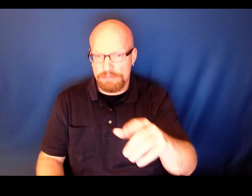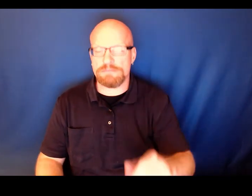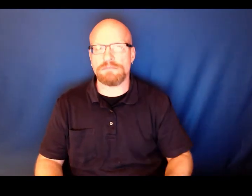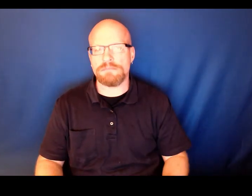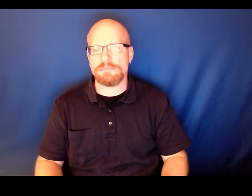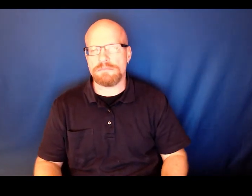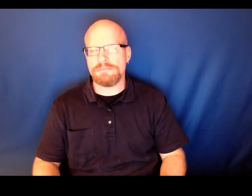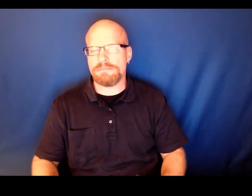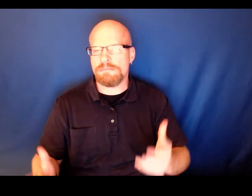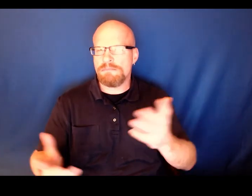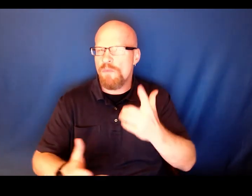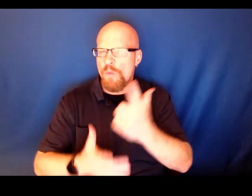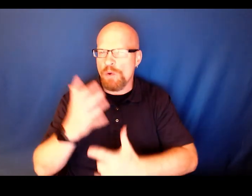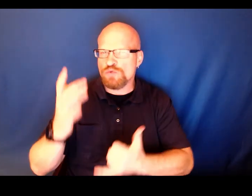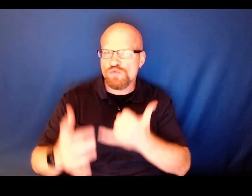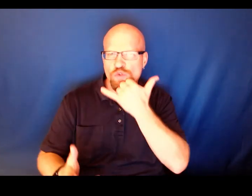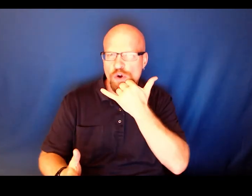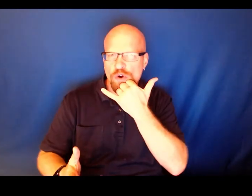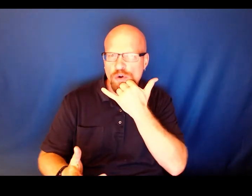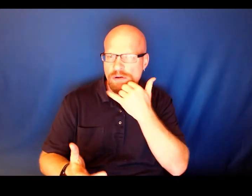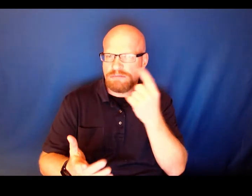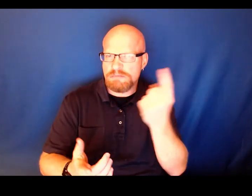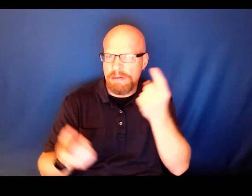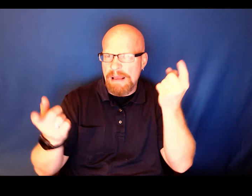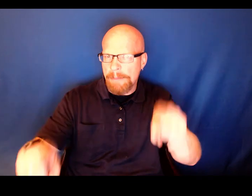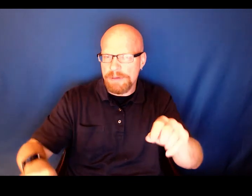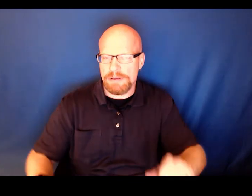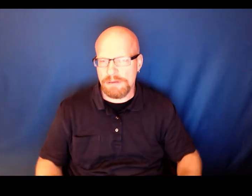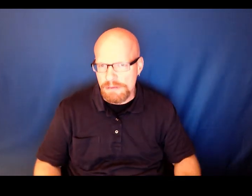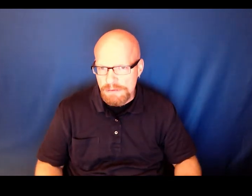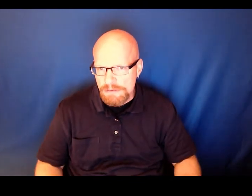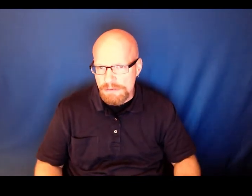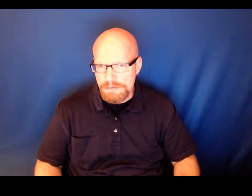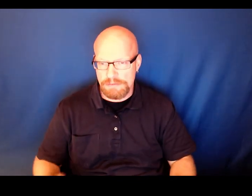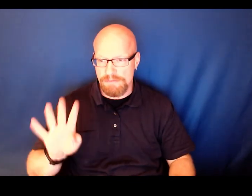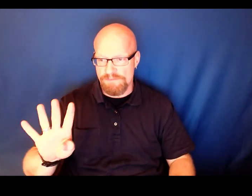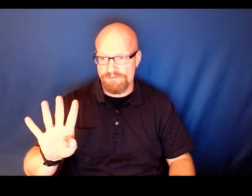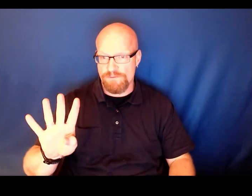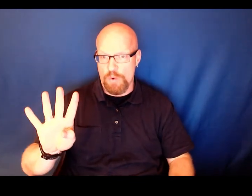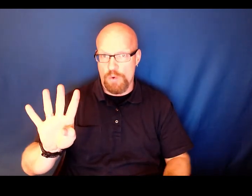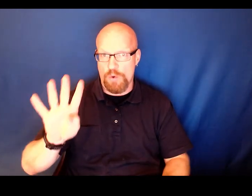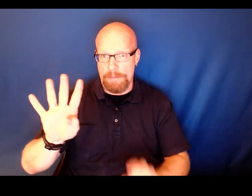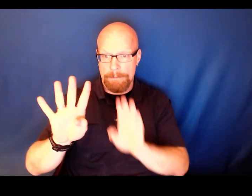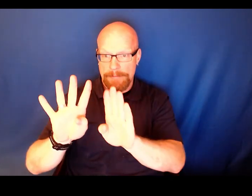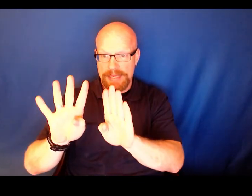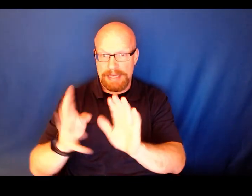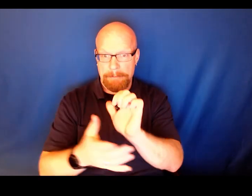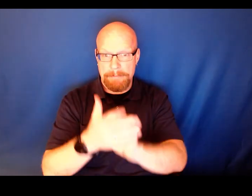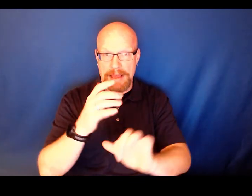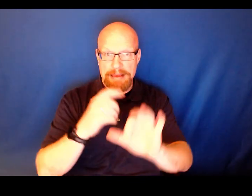Now we have a concept check. What's wrong with this?